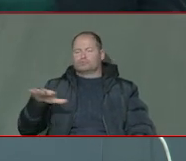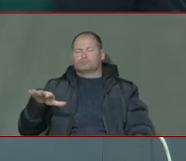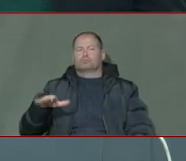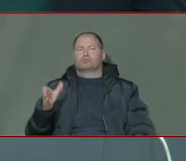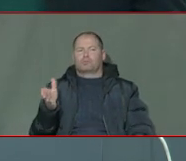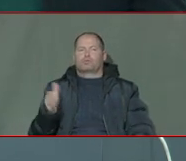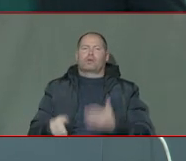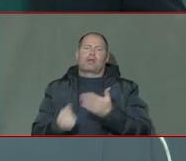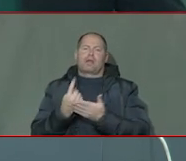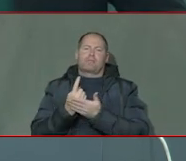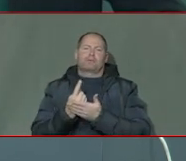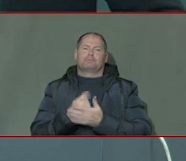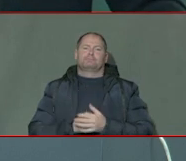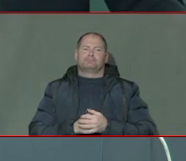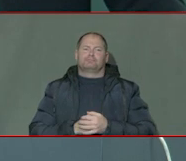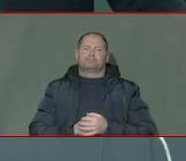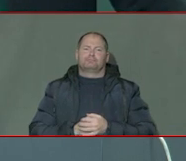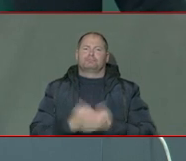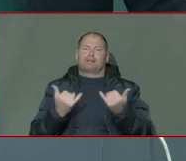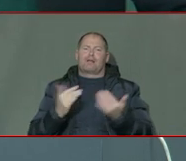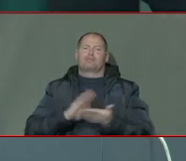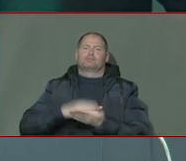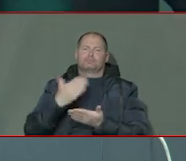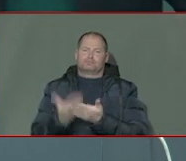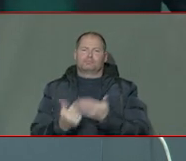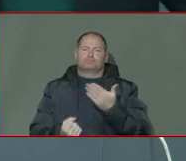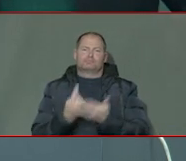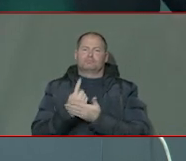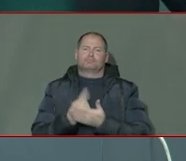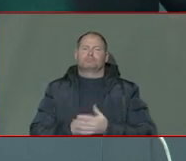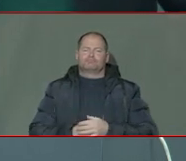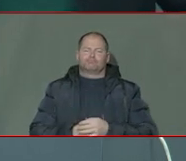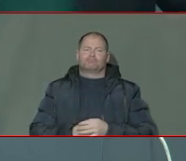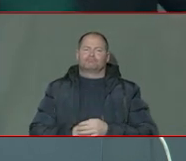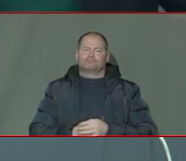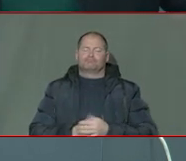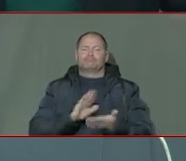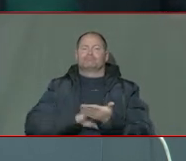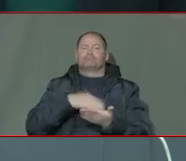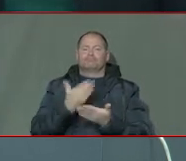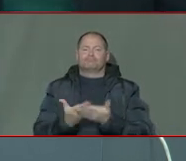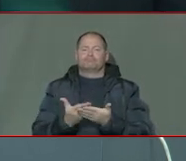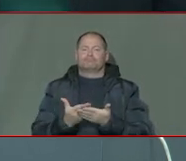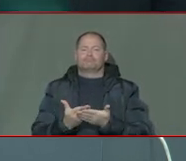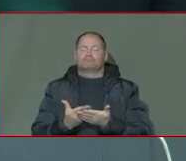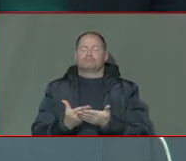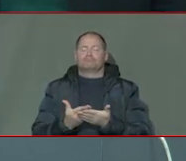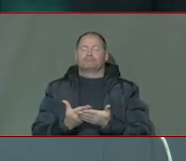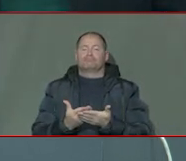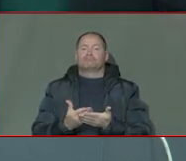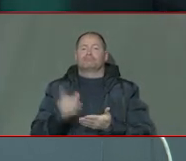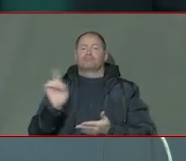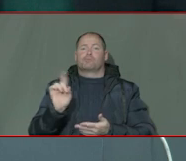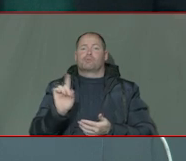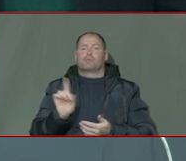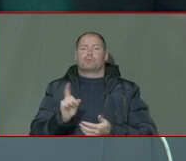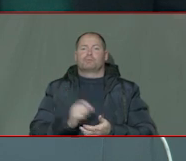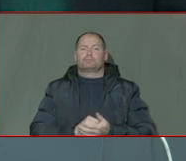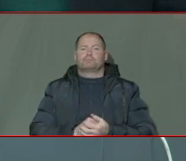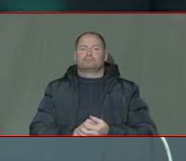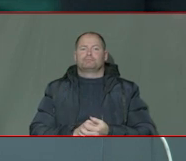for translation. Now, translation, please, ladies and gentlemen.